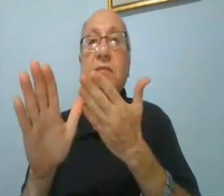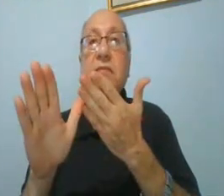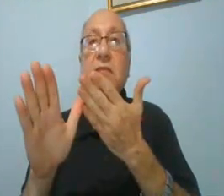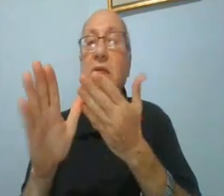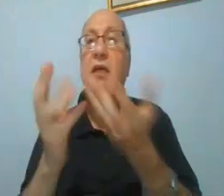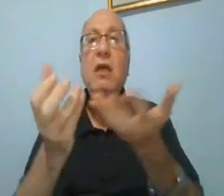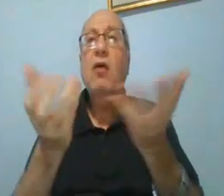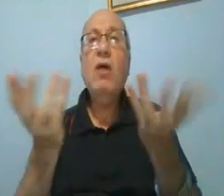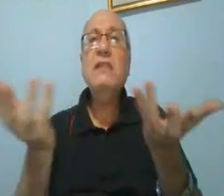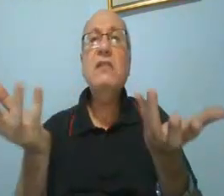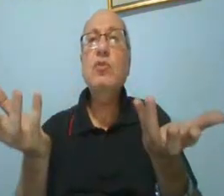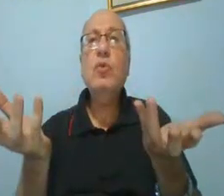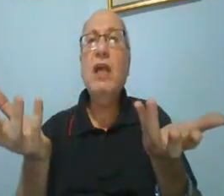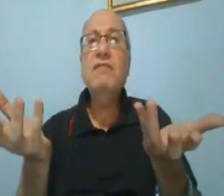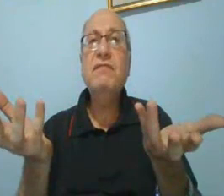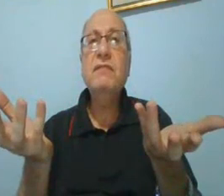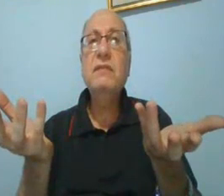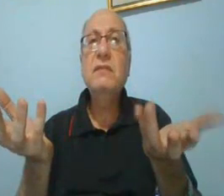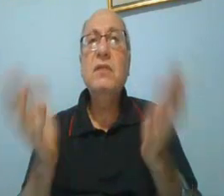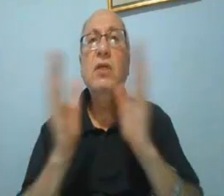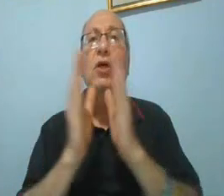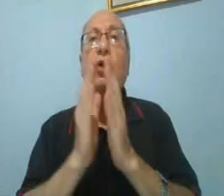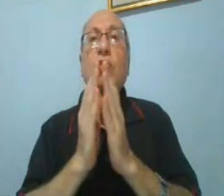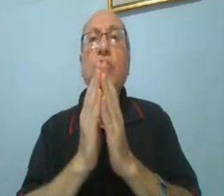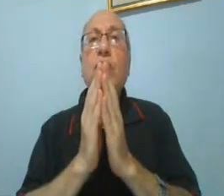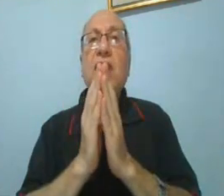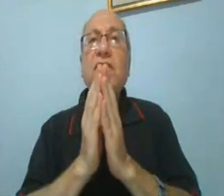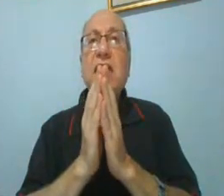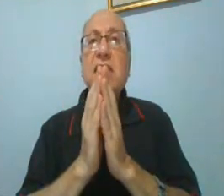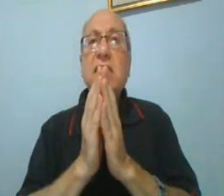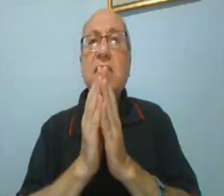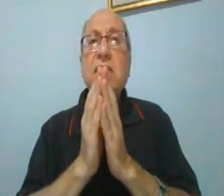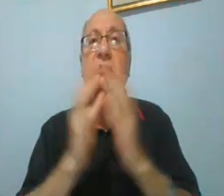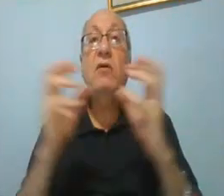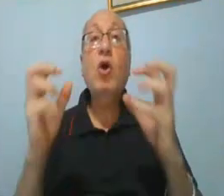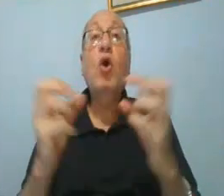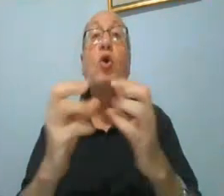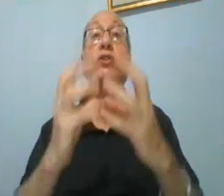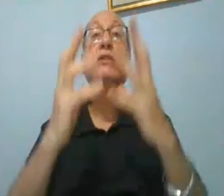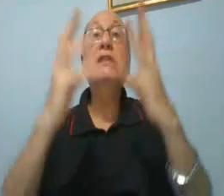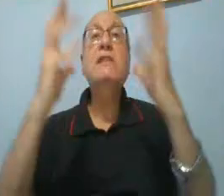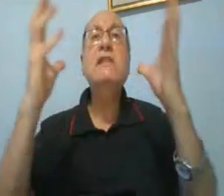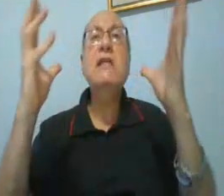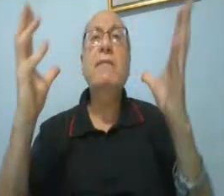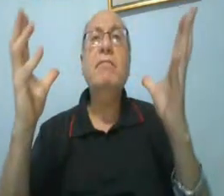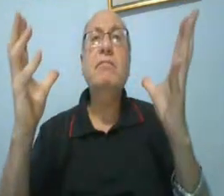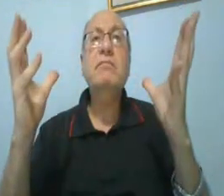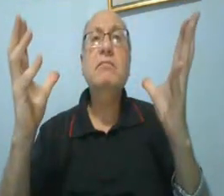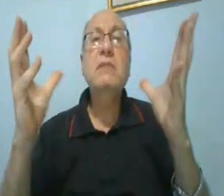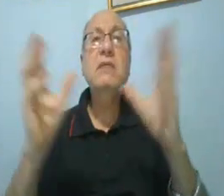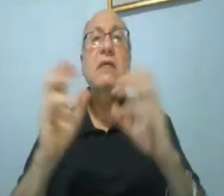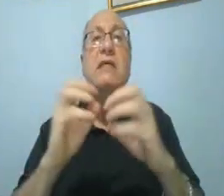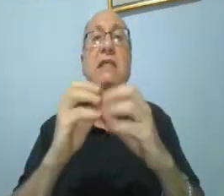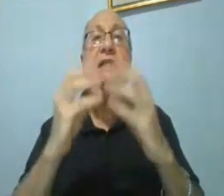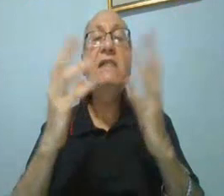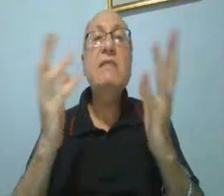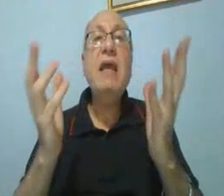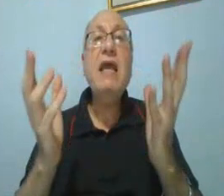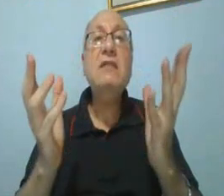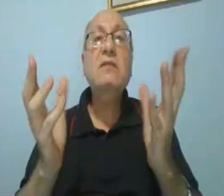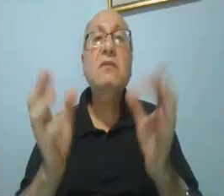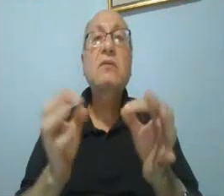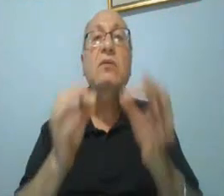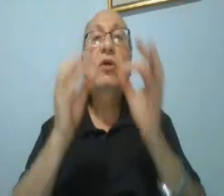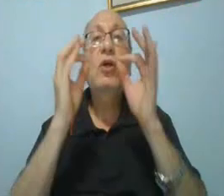autoclaving. What is autoclave? Autoclave is hot steam.